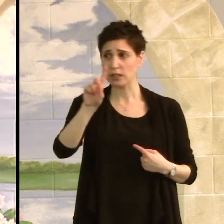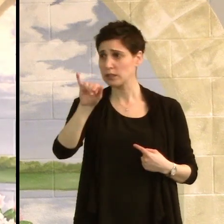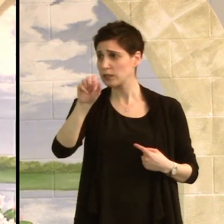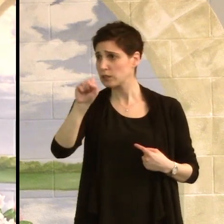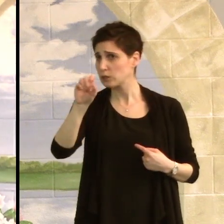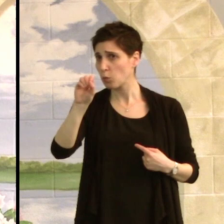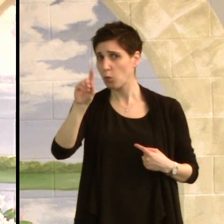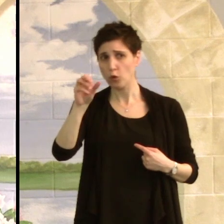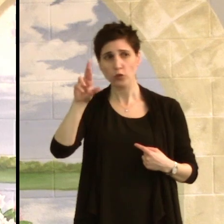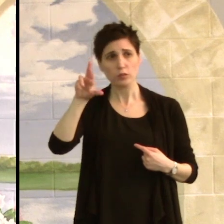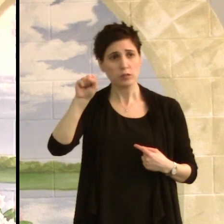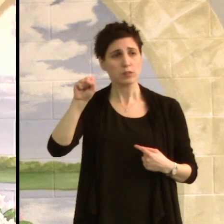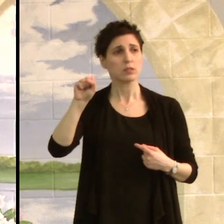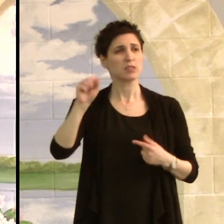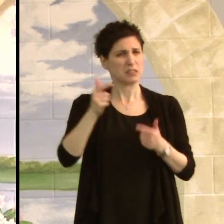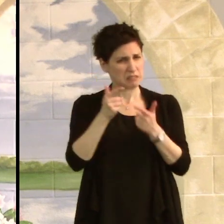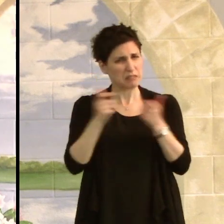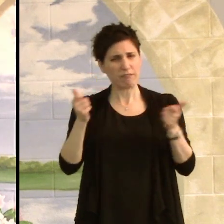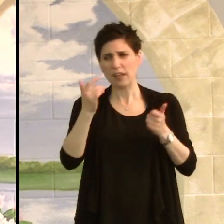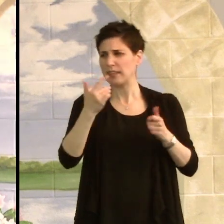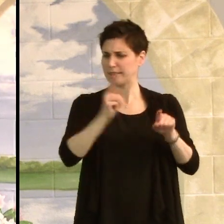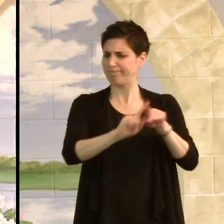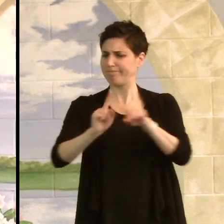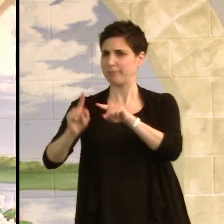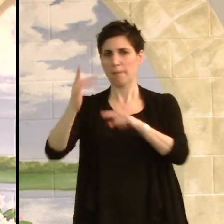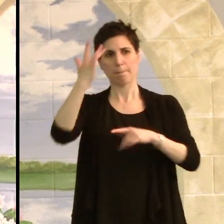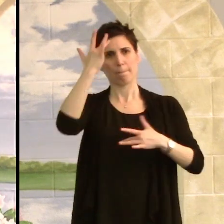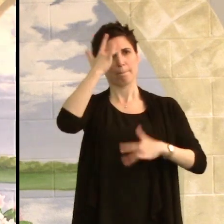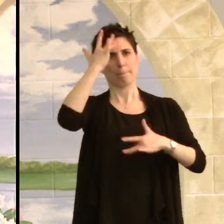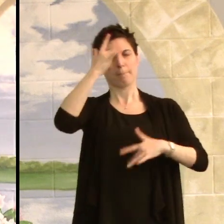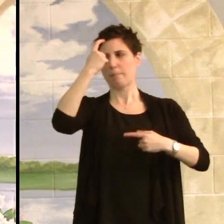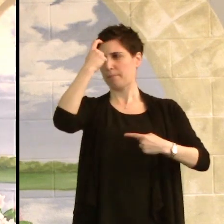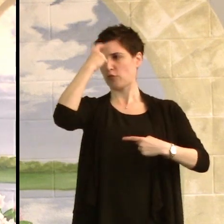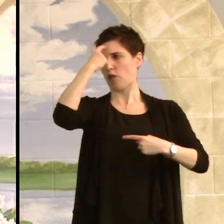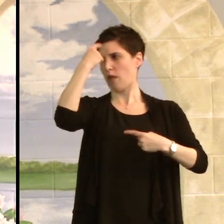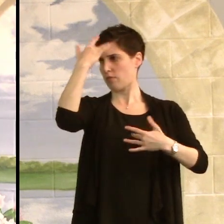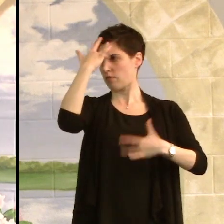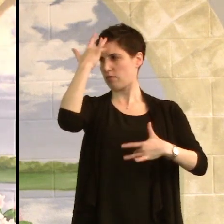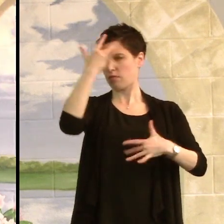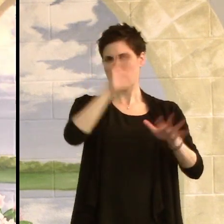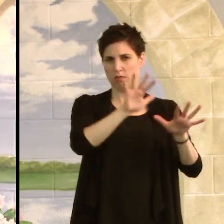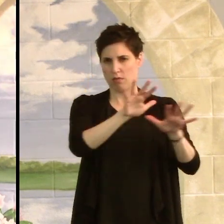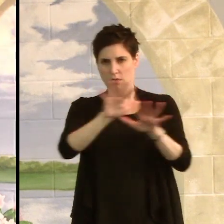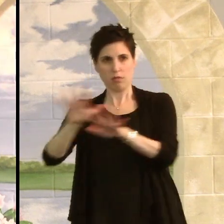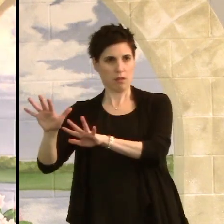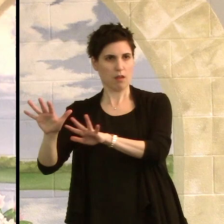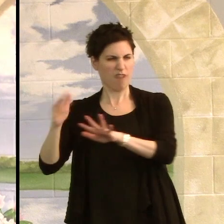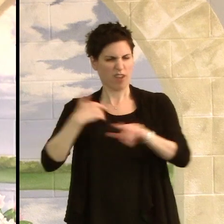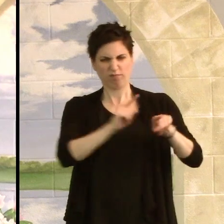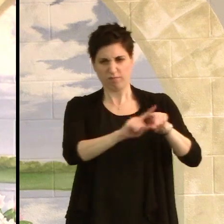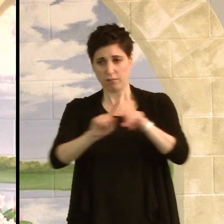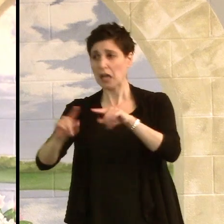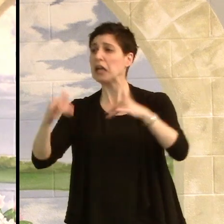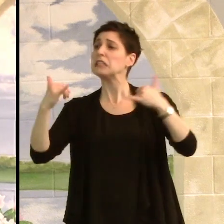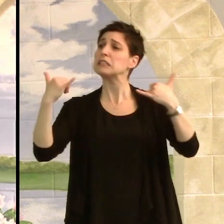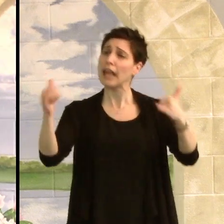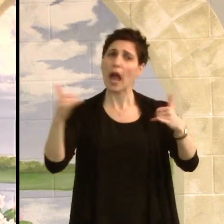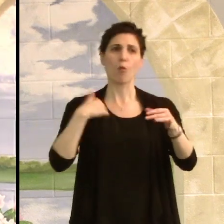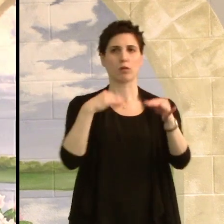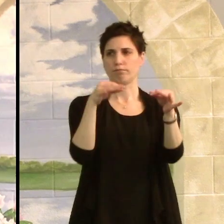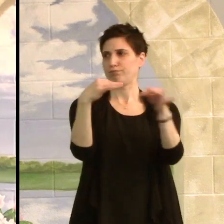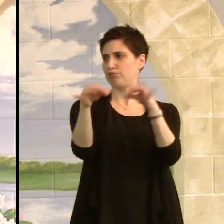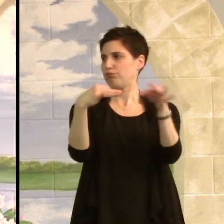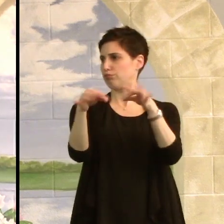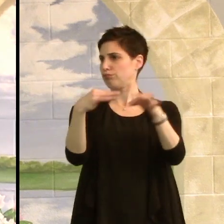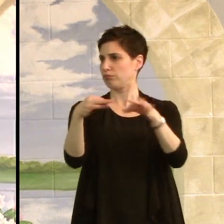mental health issues. I'm going to talk about this briefly today so you can be informed and